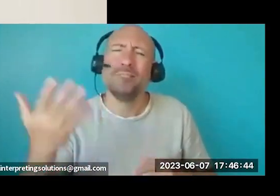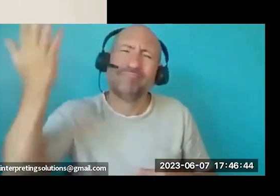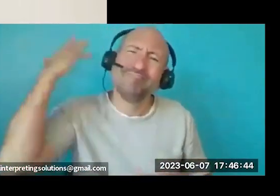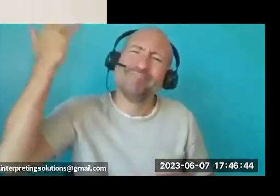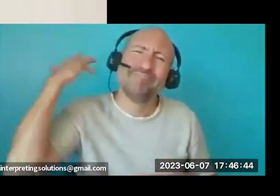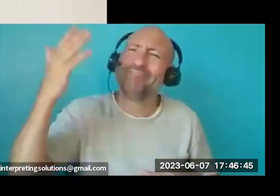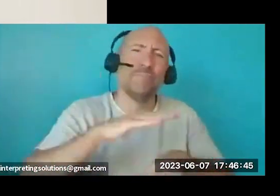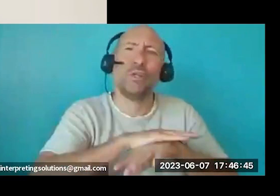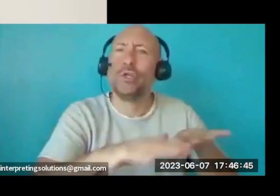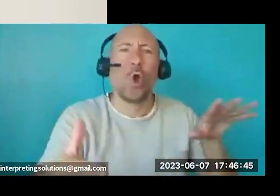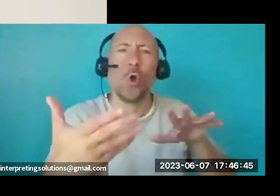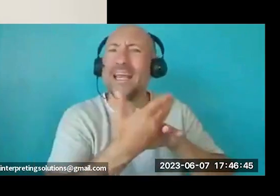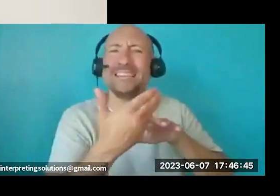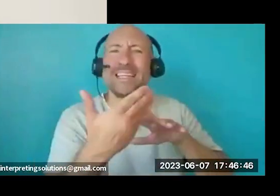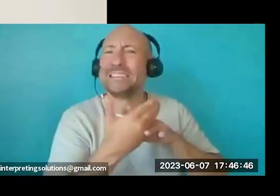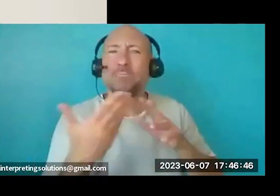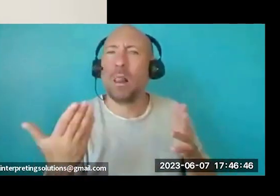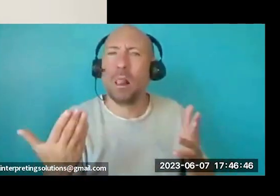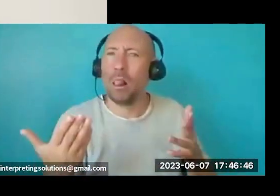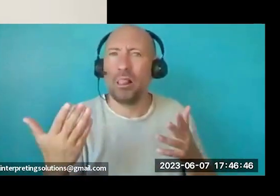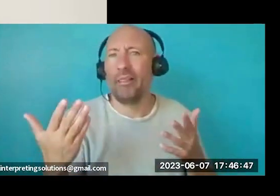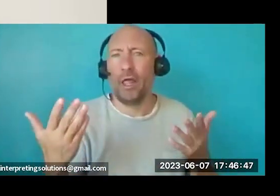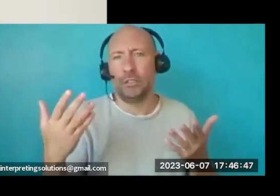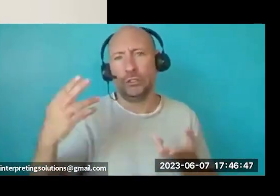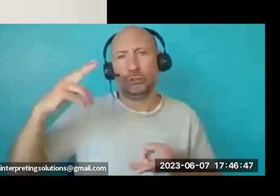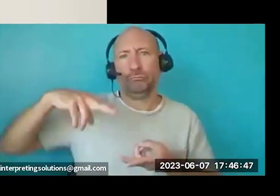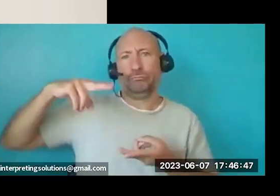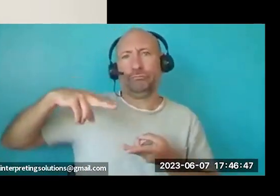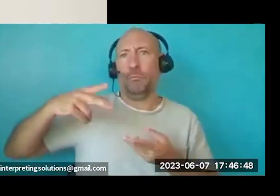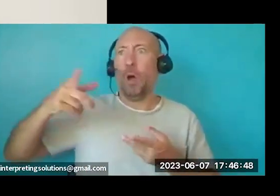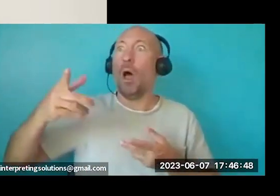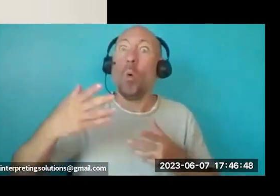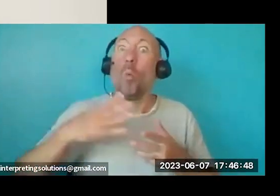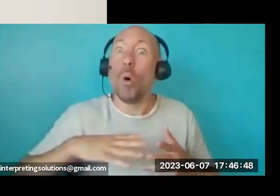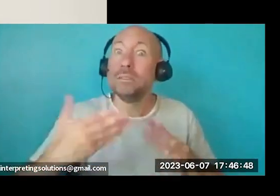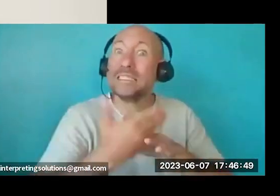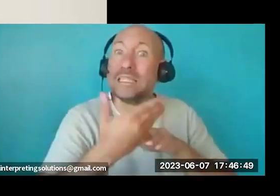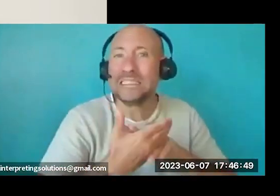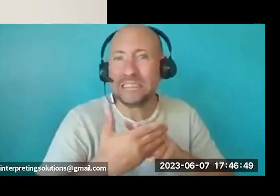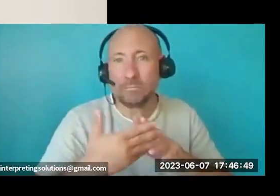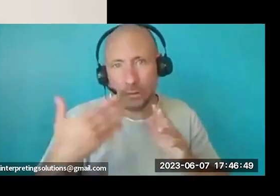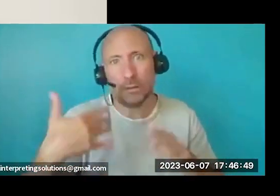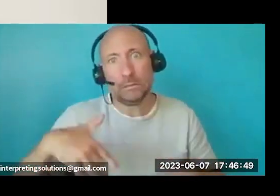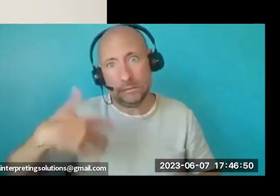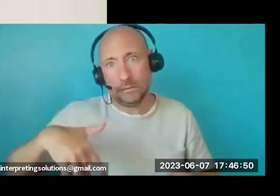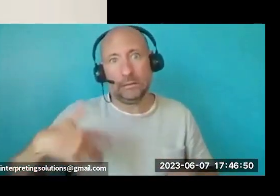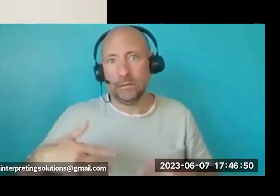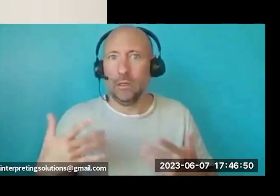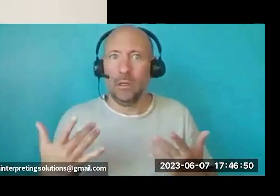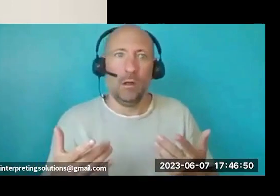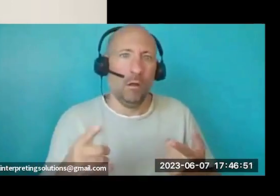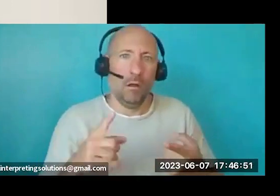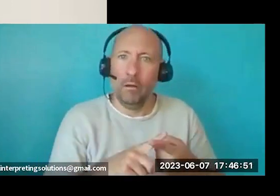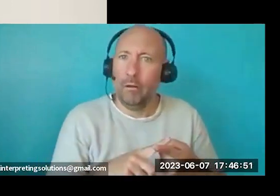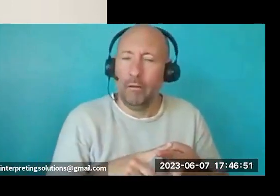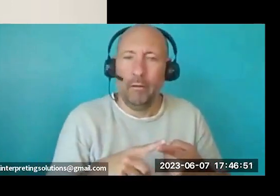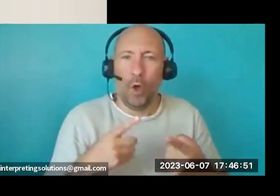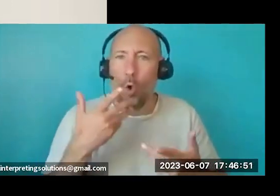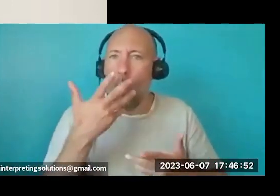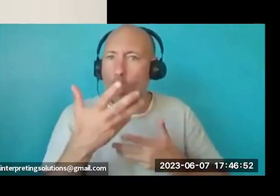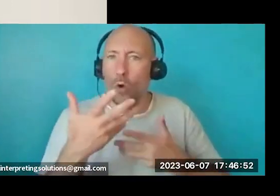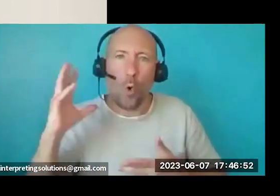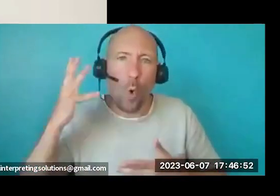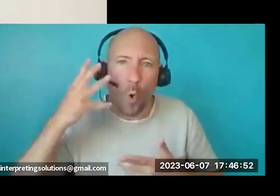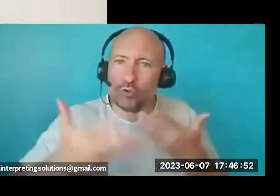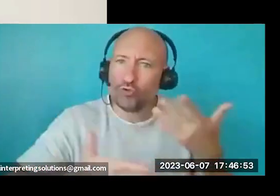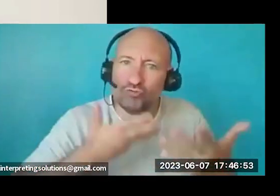the basic creative process, because in addition to the cost of the description or the subtext or the communication,